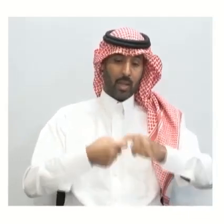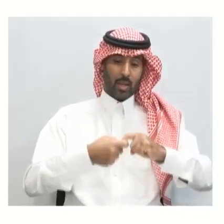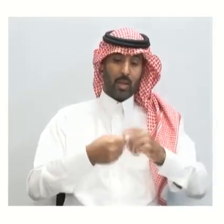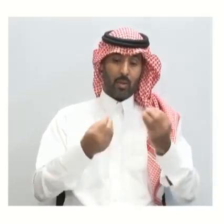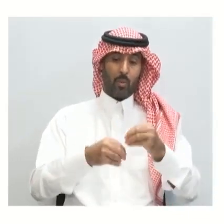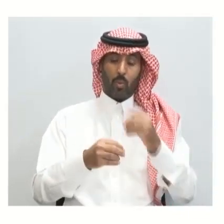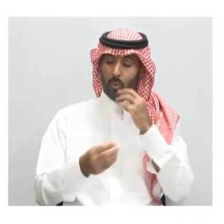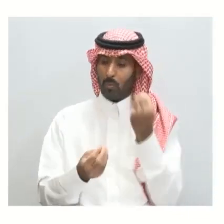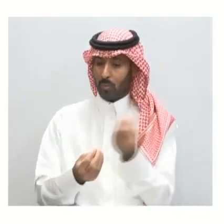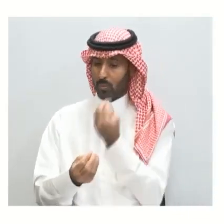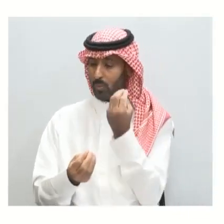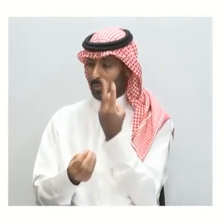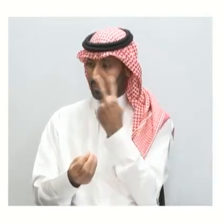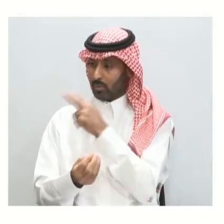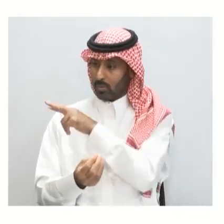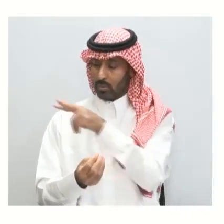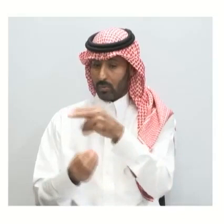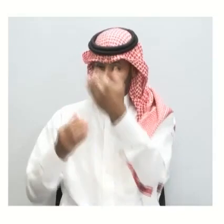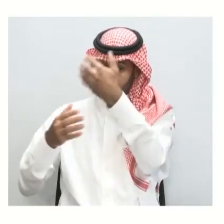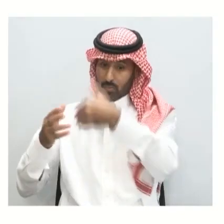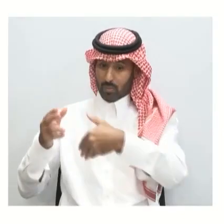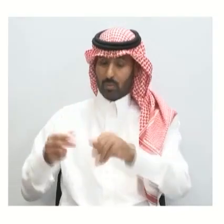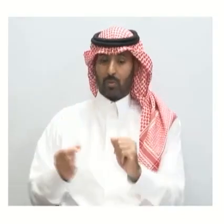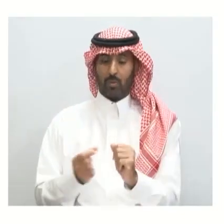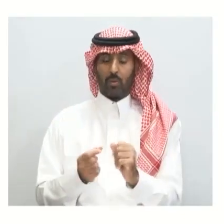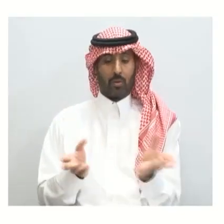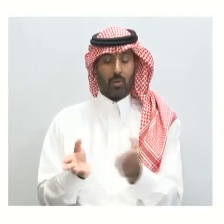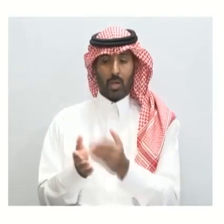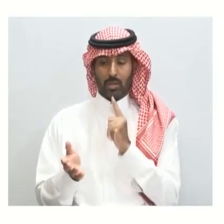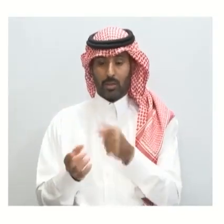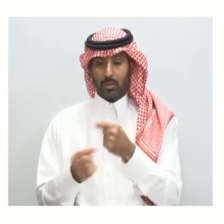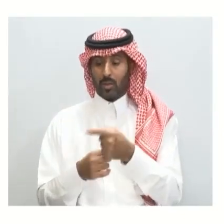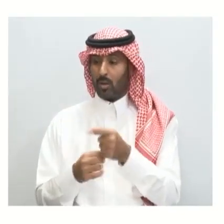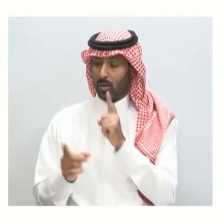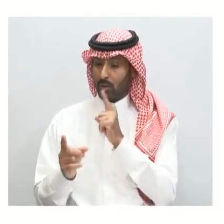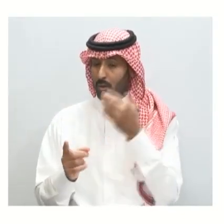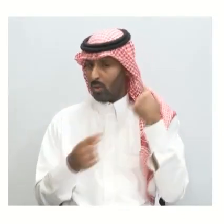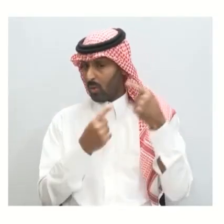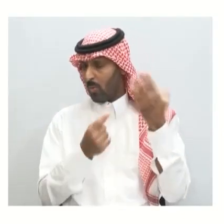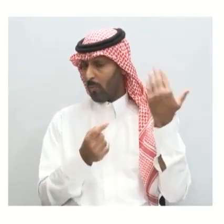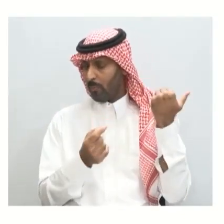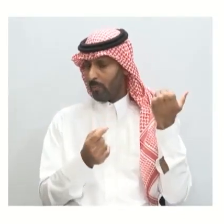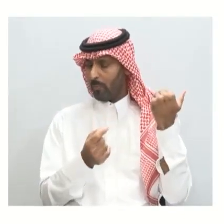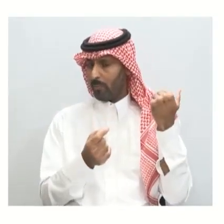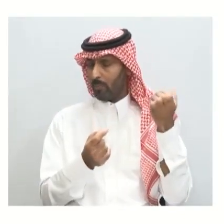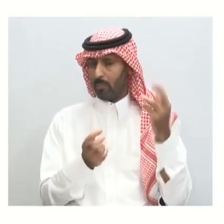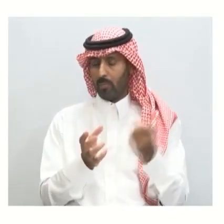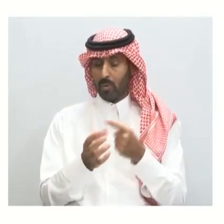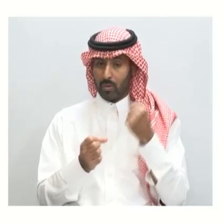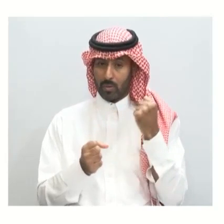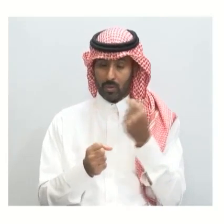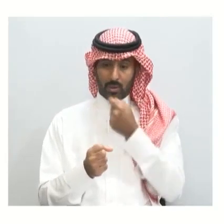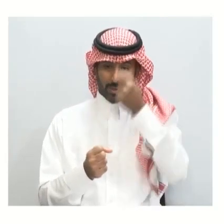two museums and galleries. And we had something about intensifiers, if you recall, with gradable